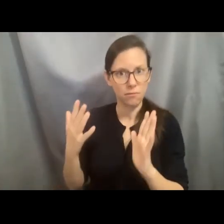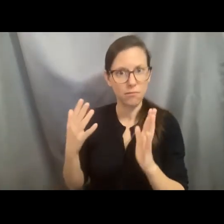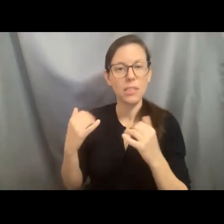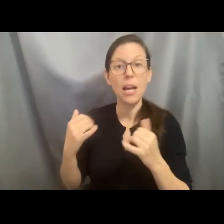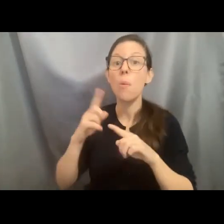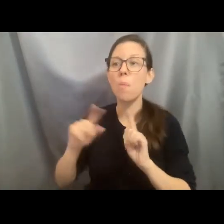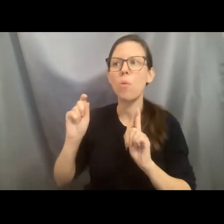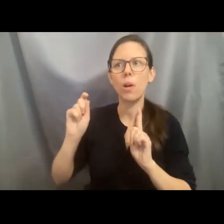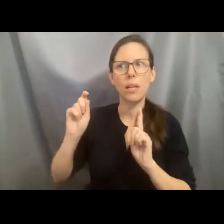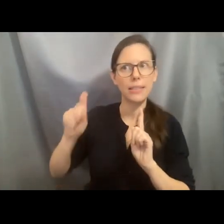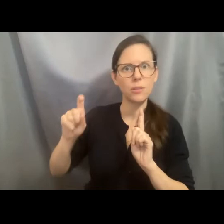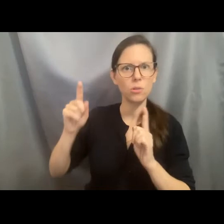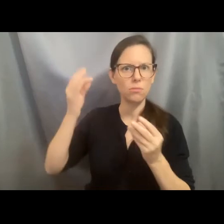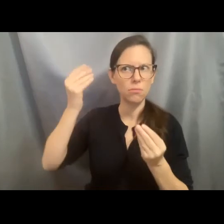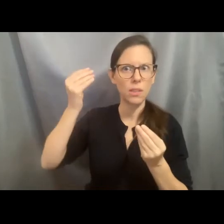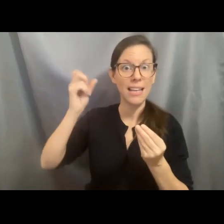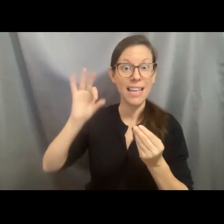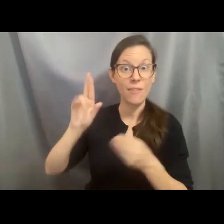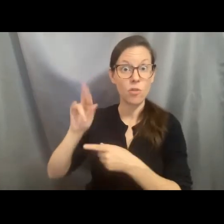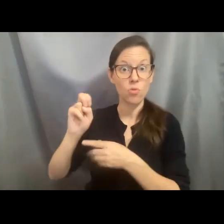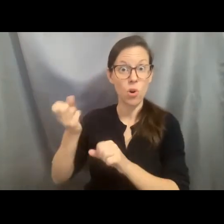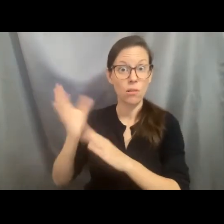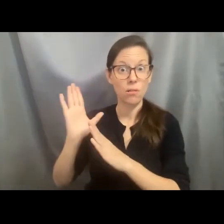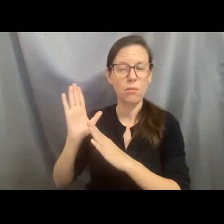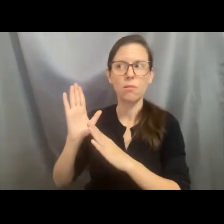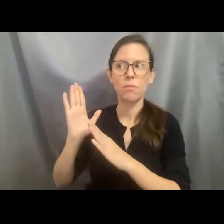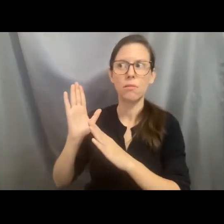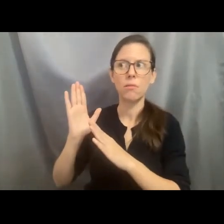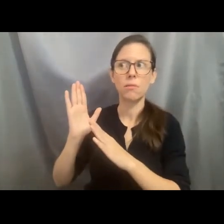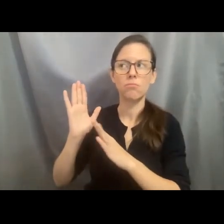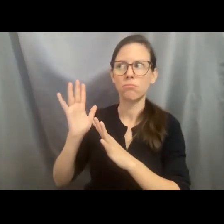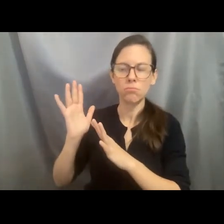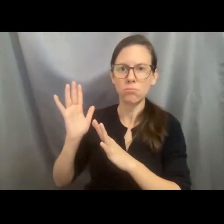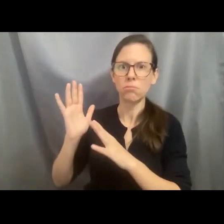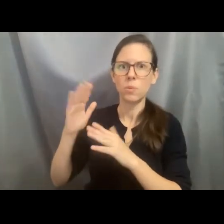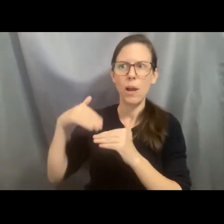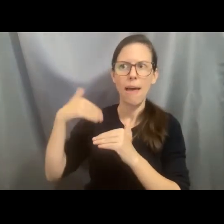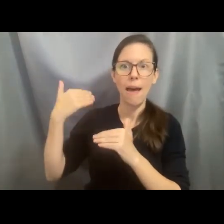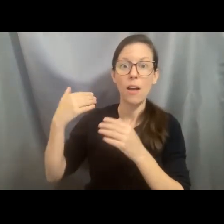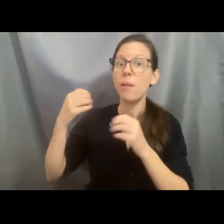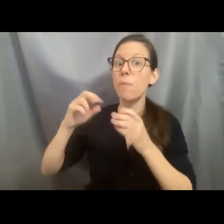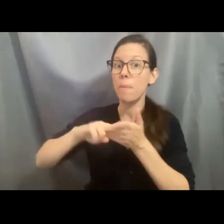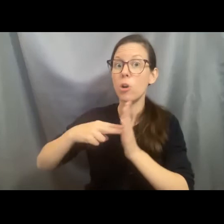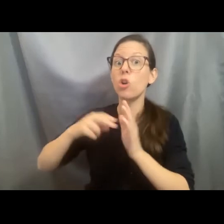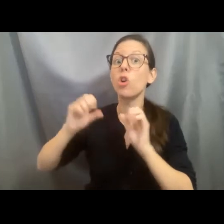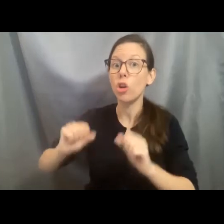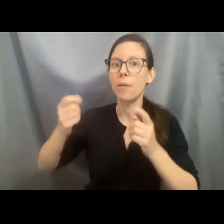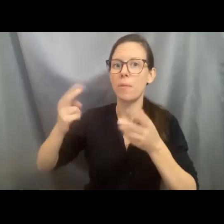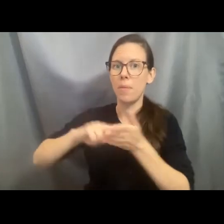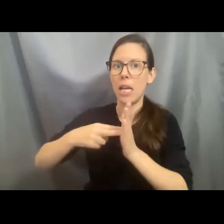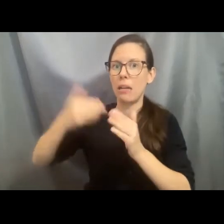us. Gotta love it when the lawyers give you the yes and answer. Very, very